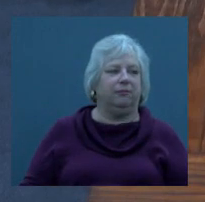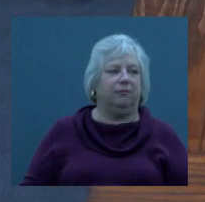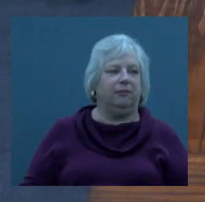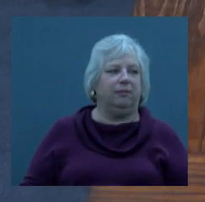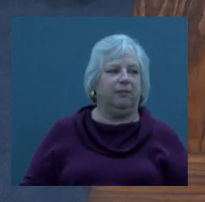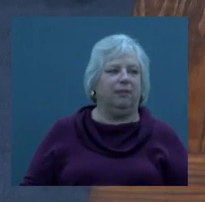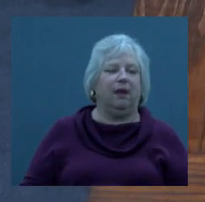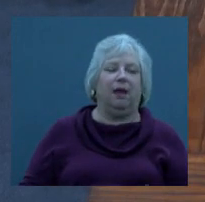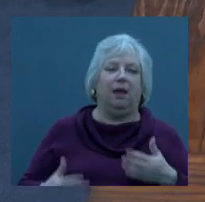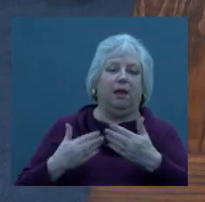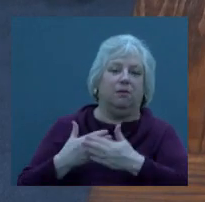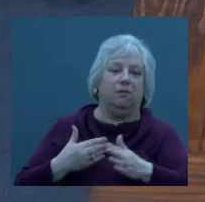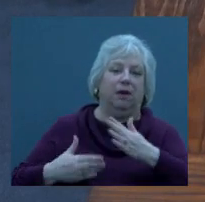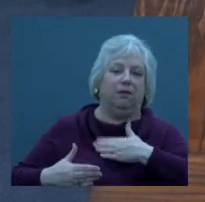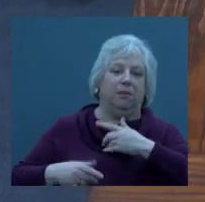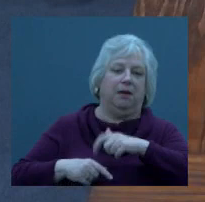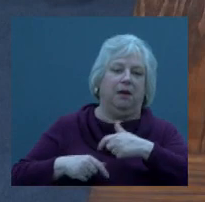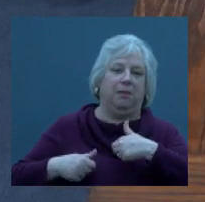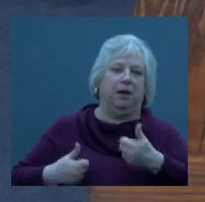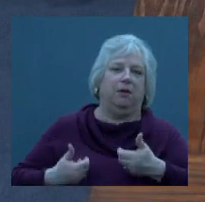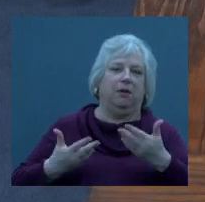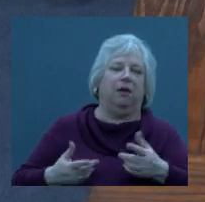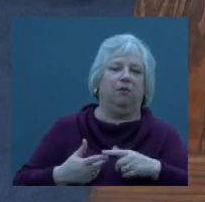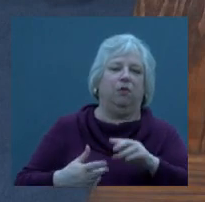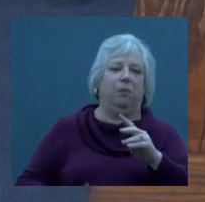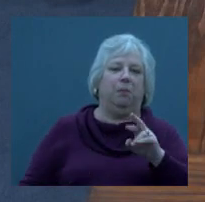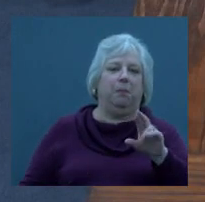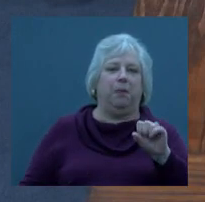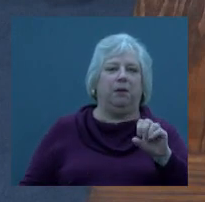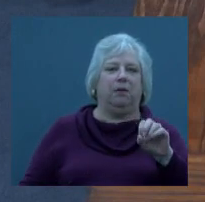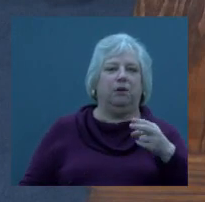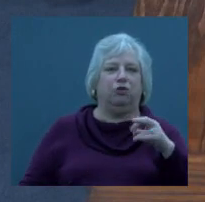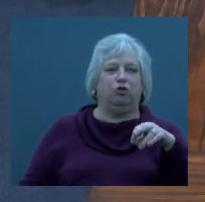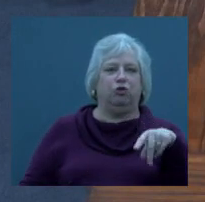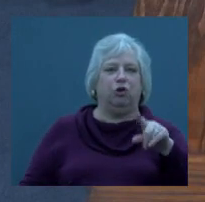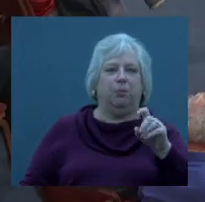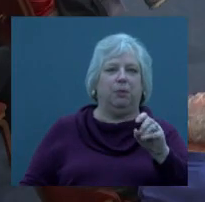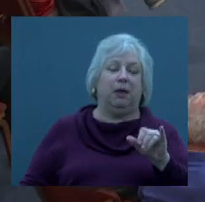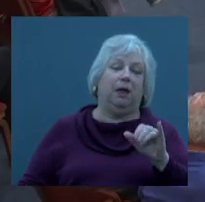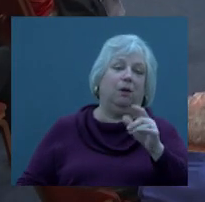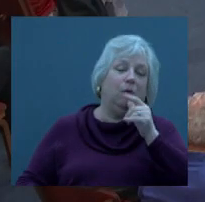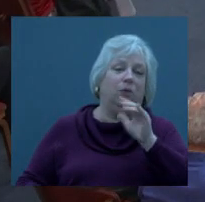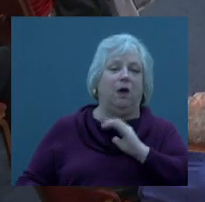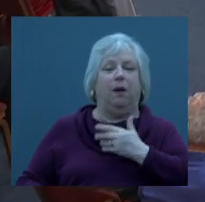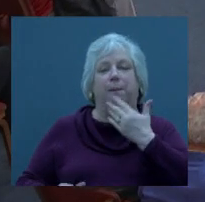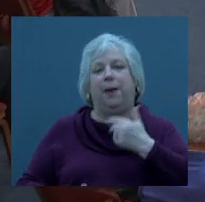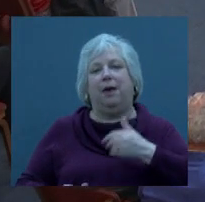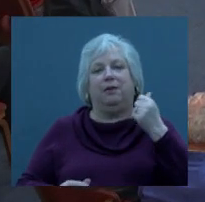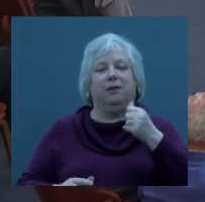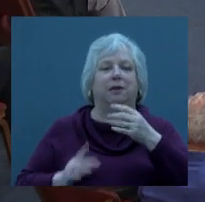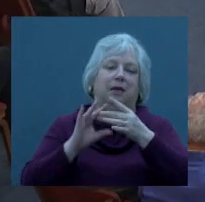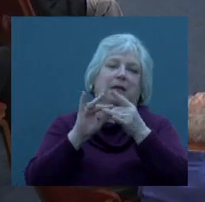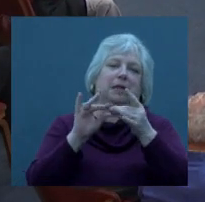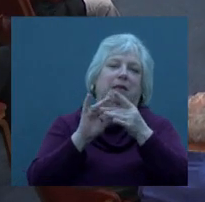I'd like to yield the rest of my time to Mrs. Shipley, who's perhaps our best spokesman, if that's